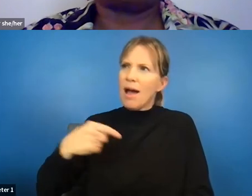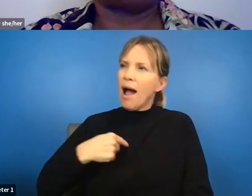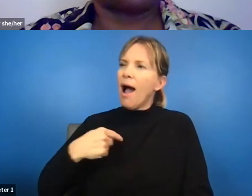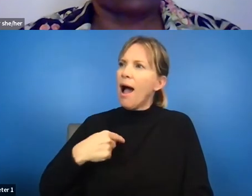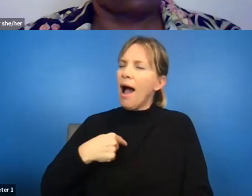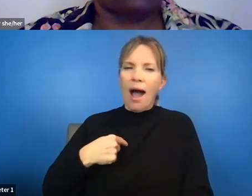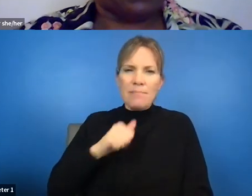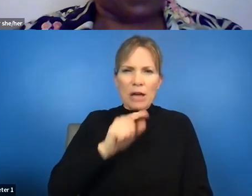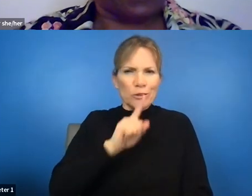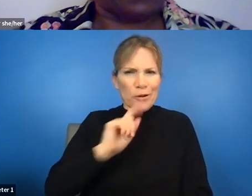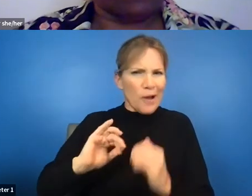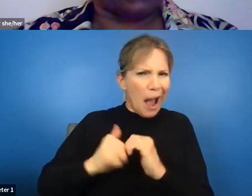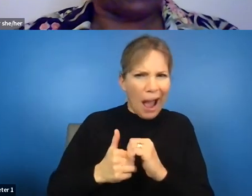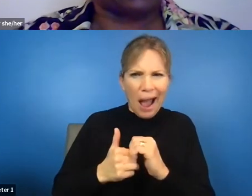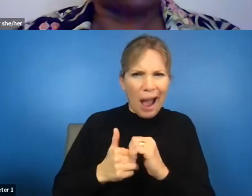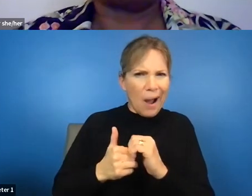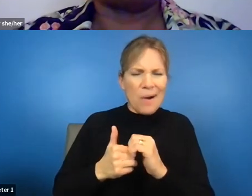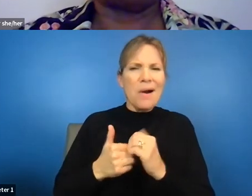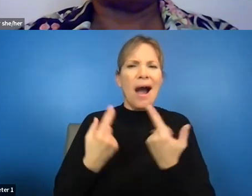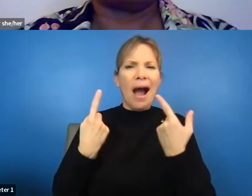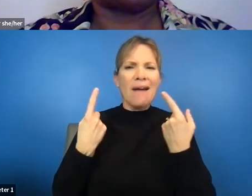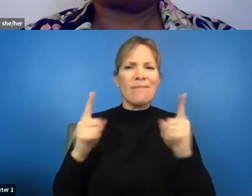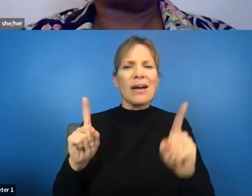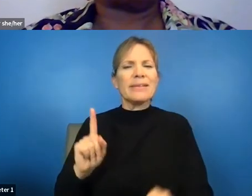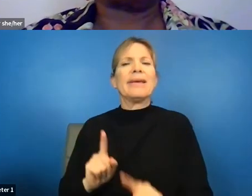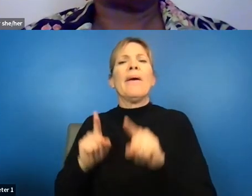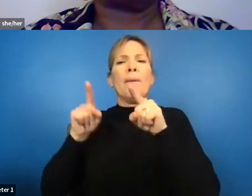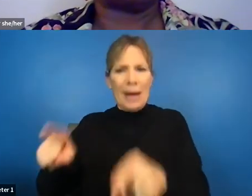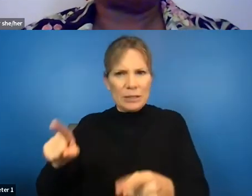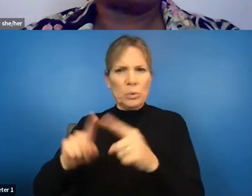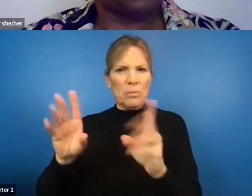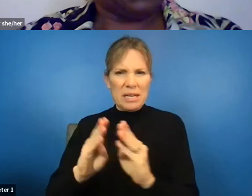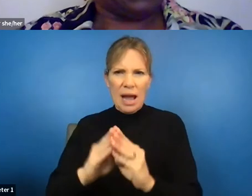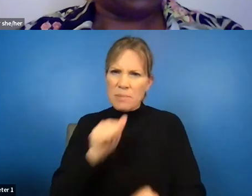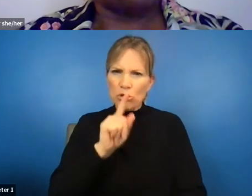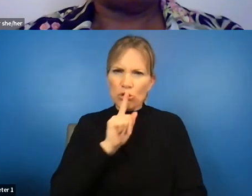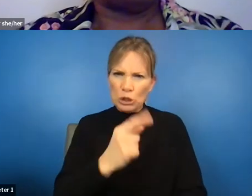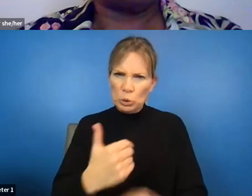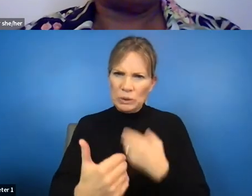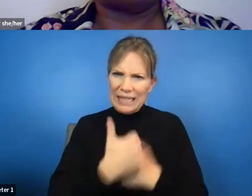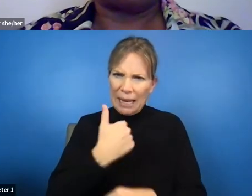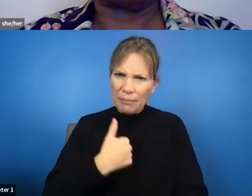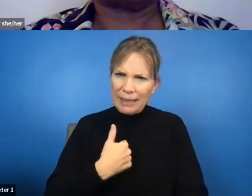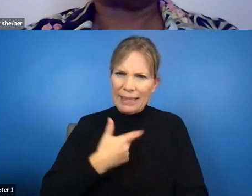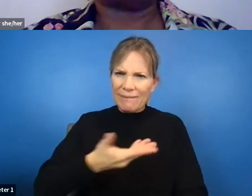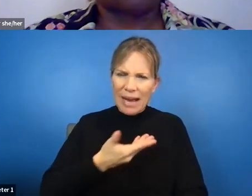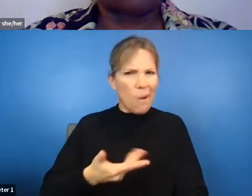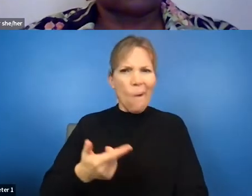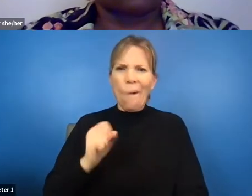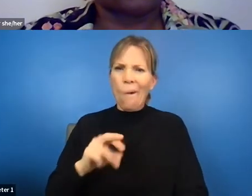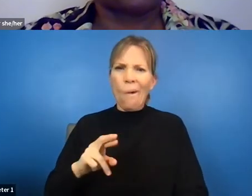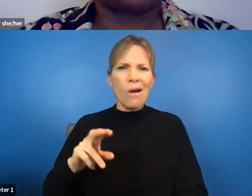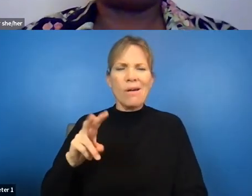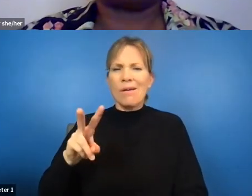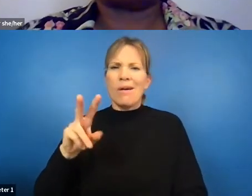I'm not sure how I finally ended up going to one. I don't know if you sent me an invite or if Arturo